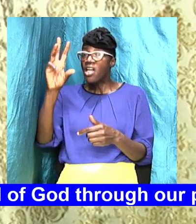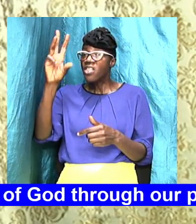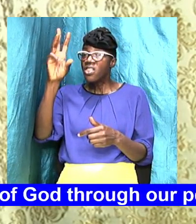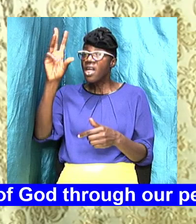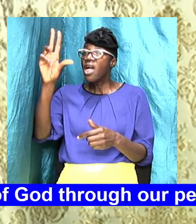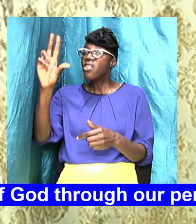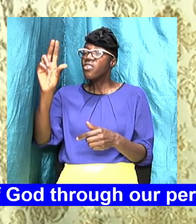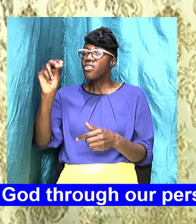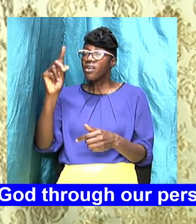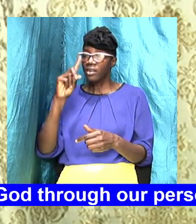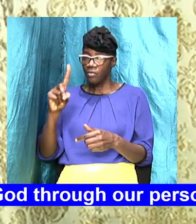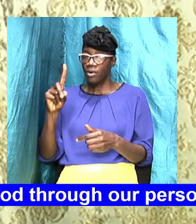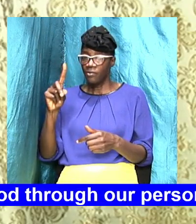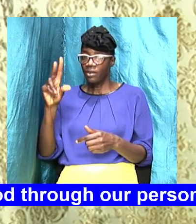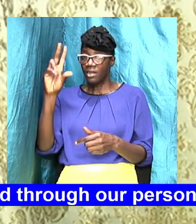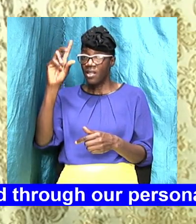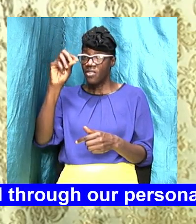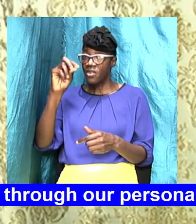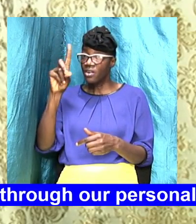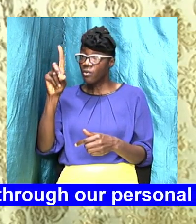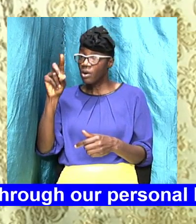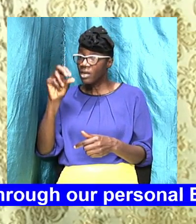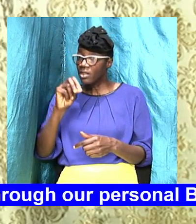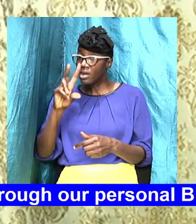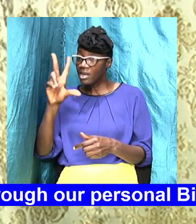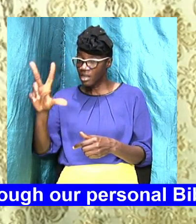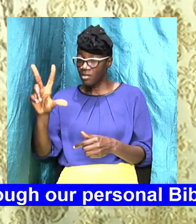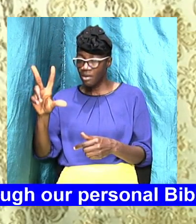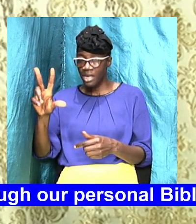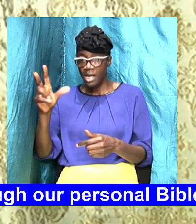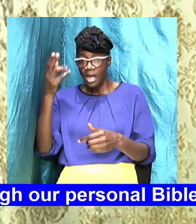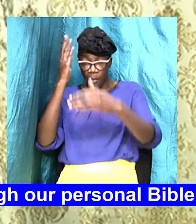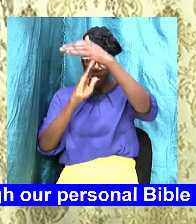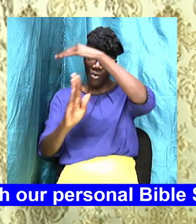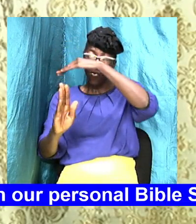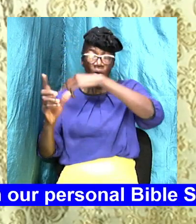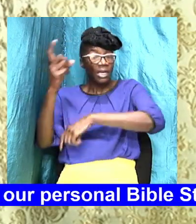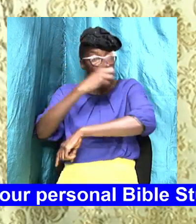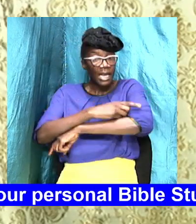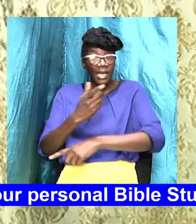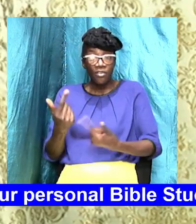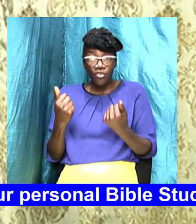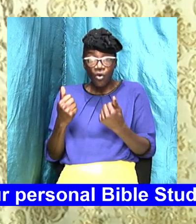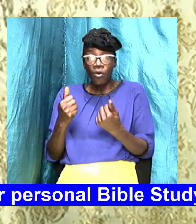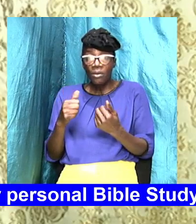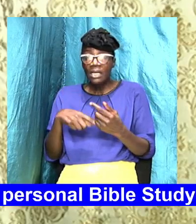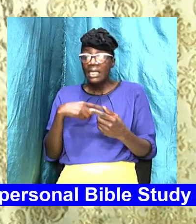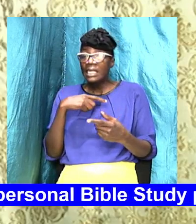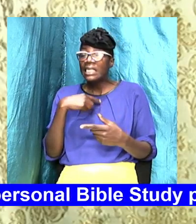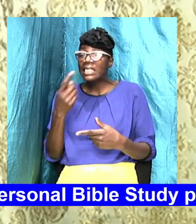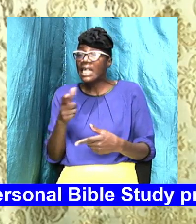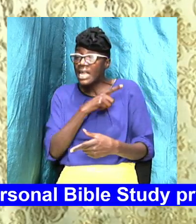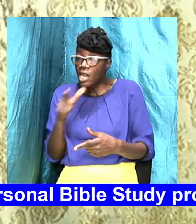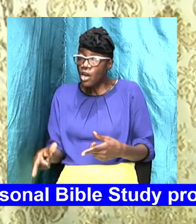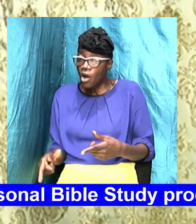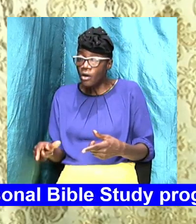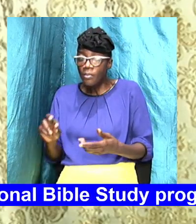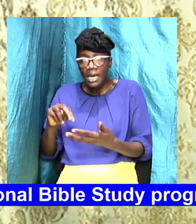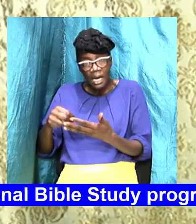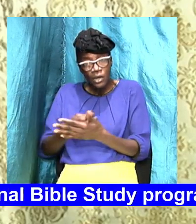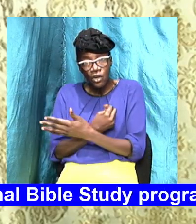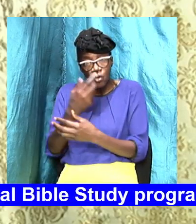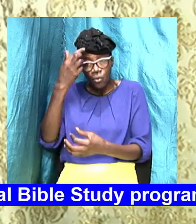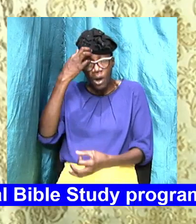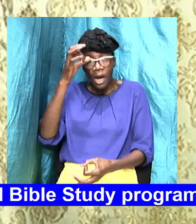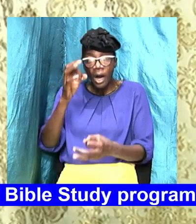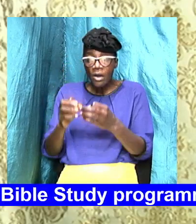to 33, behold, the days cometh, saith the Lord, that I will make a new covenant with the house